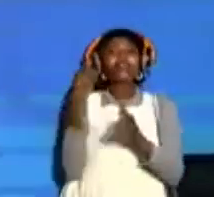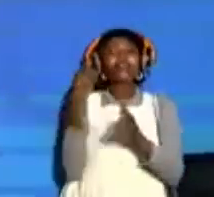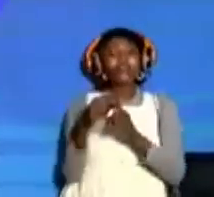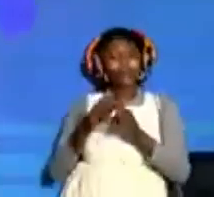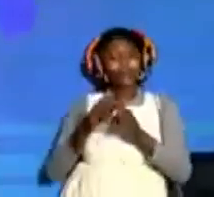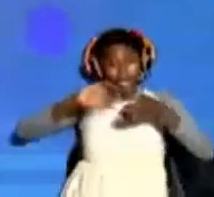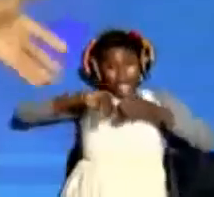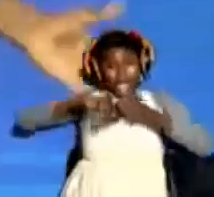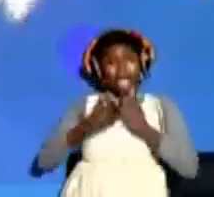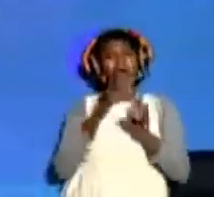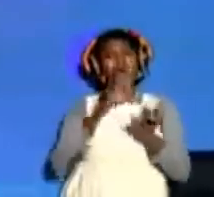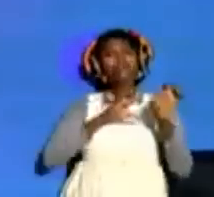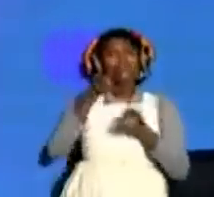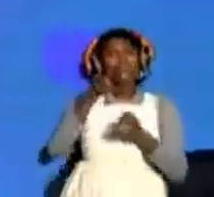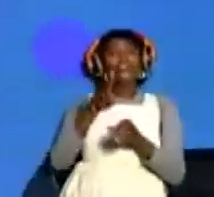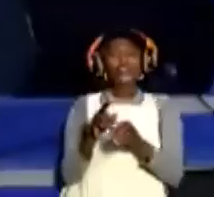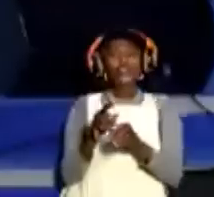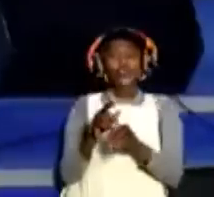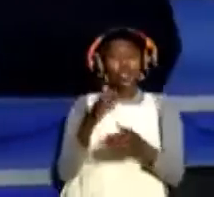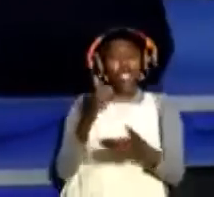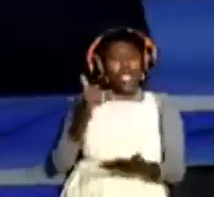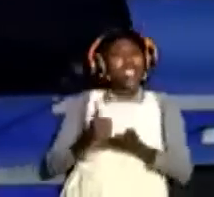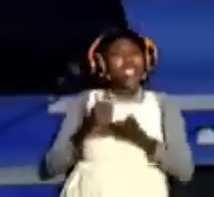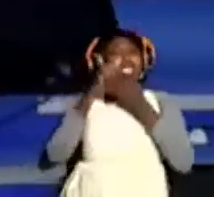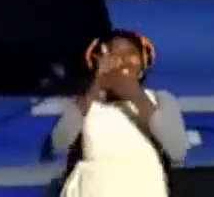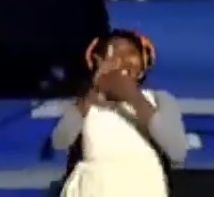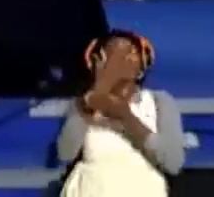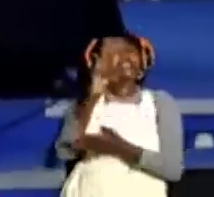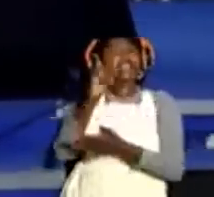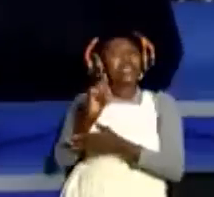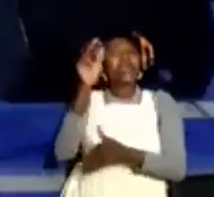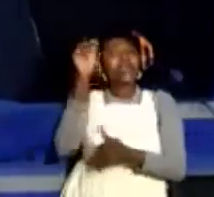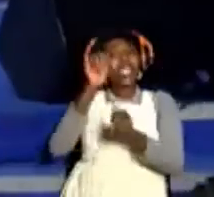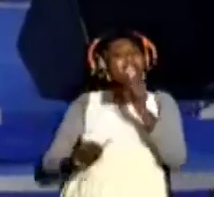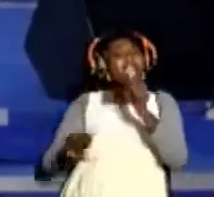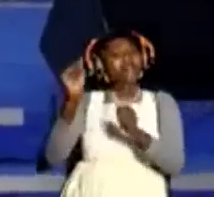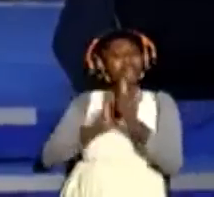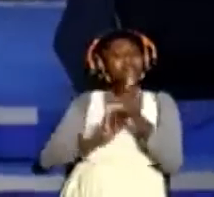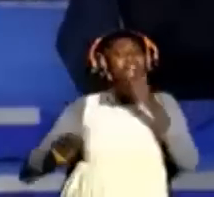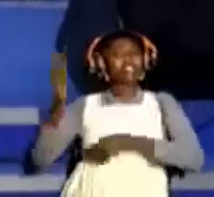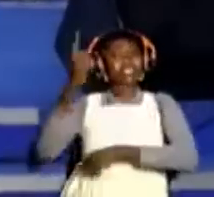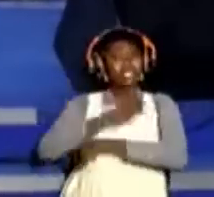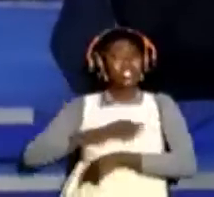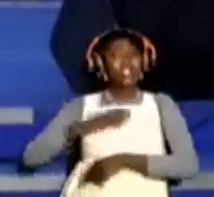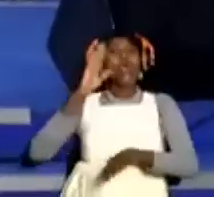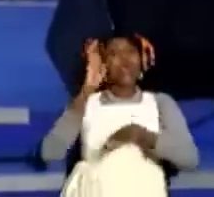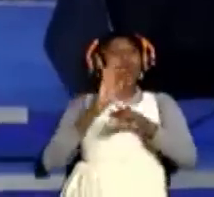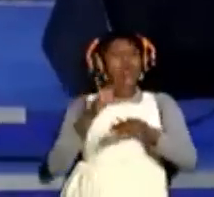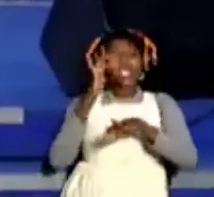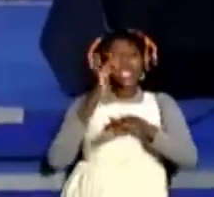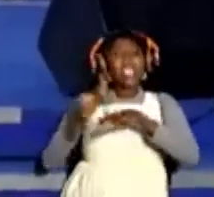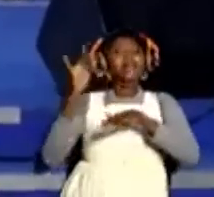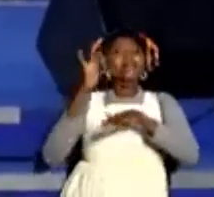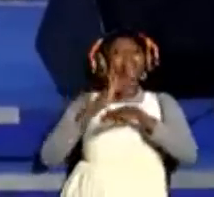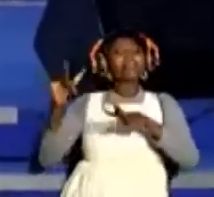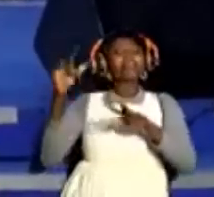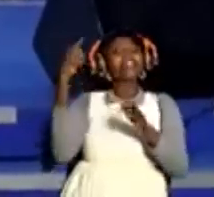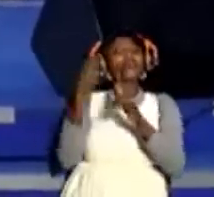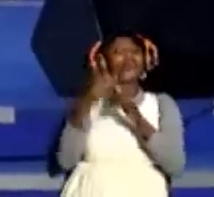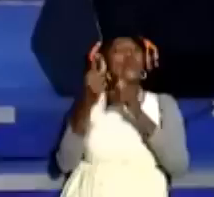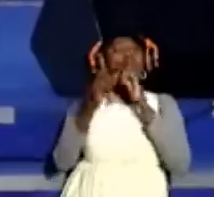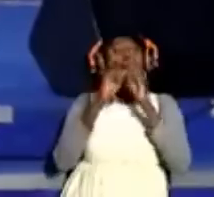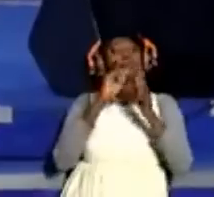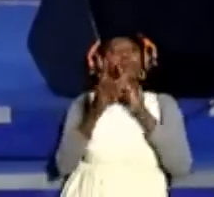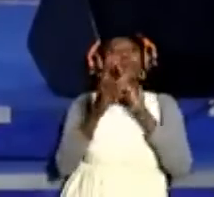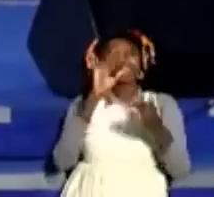you occupy them day and night, every week, week after week, on empty positive talking